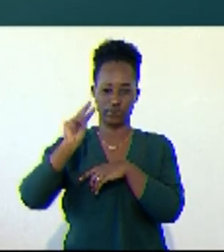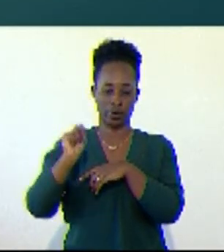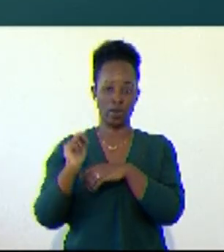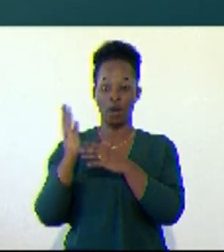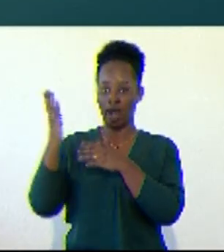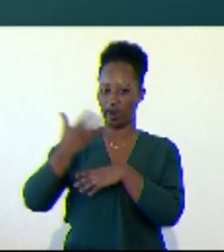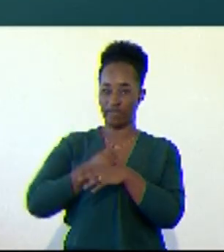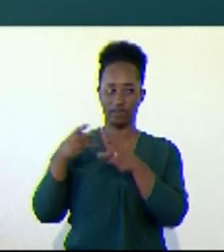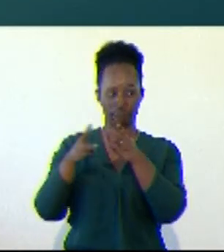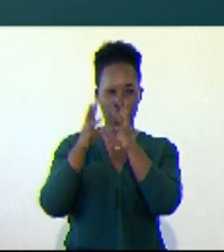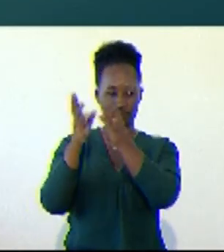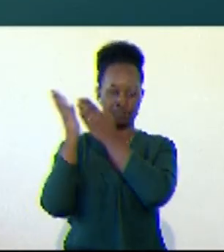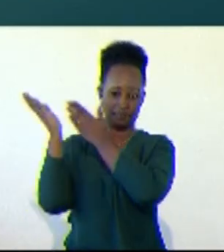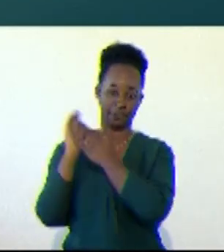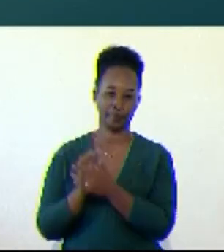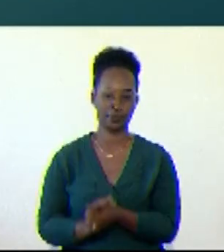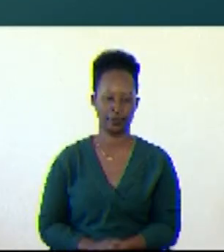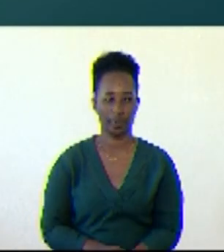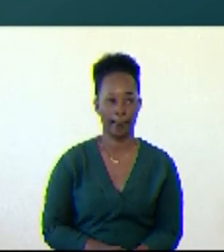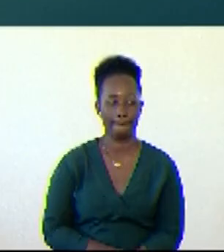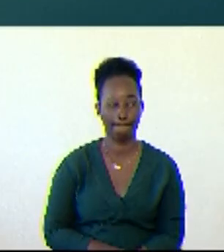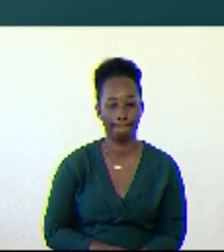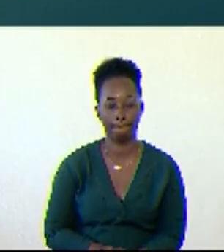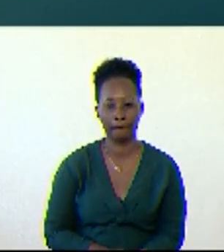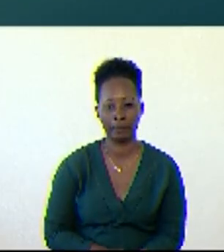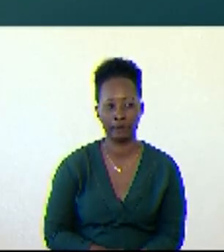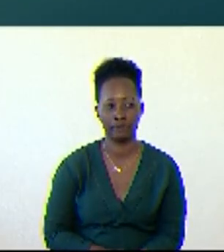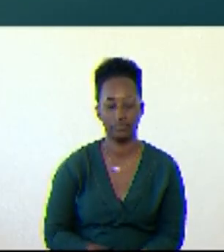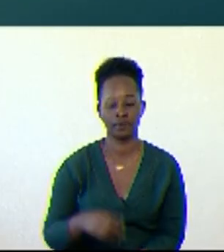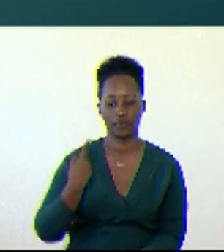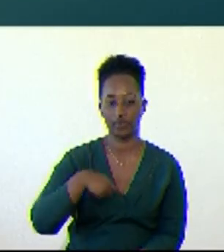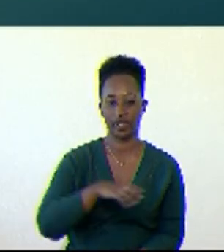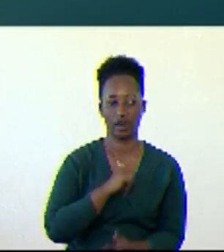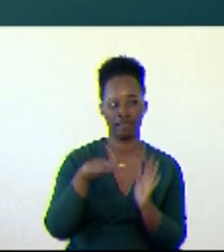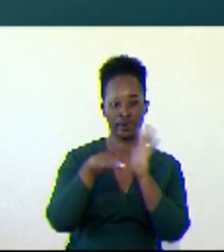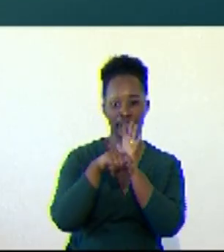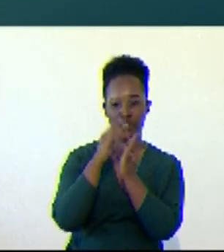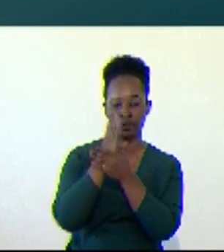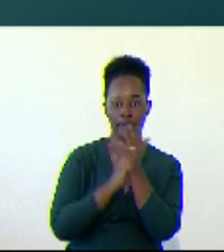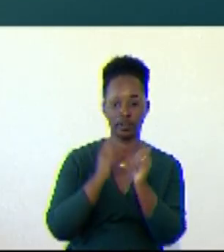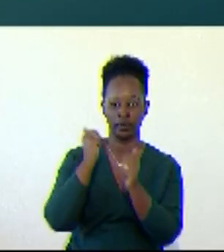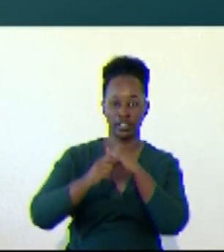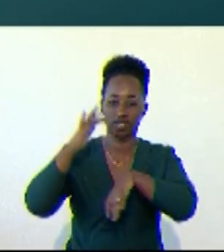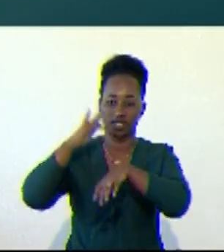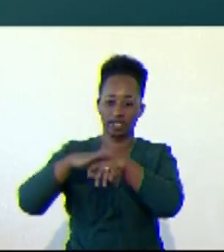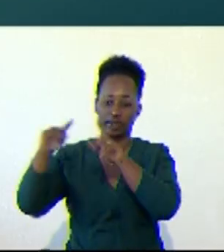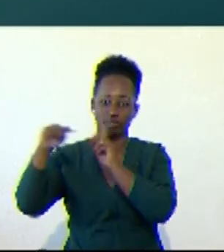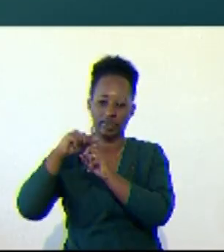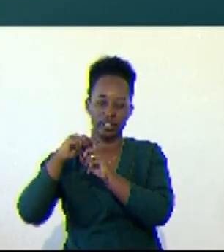propanone molecule is reacting with the cyanide ion, and we have the negative part, which is attacking the